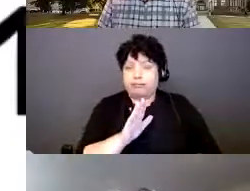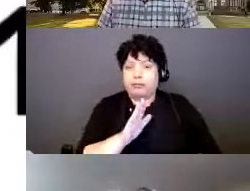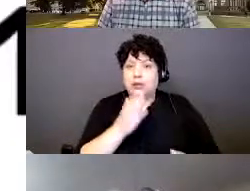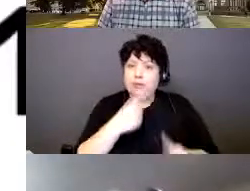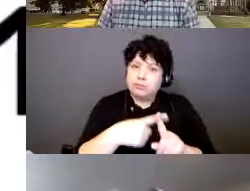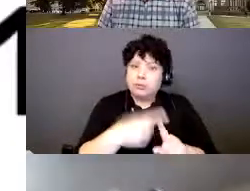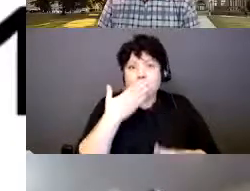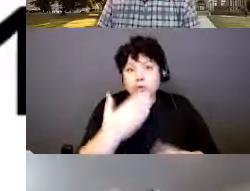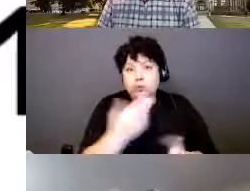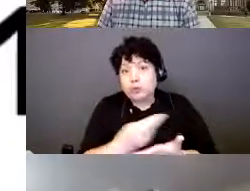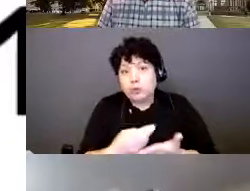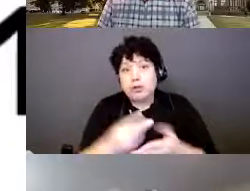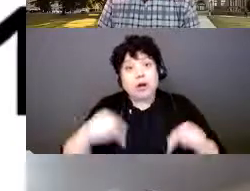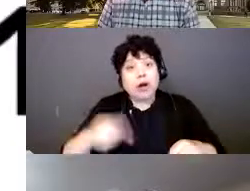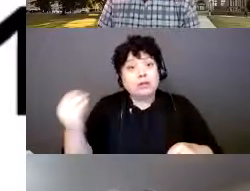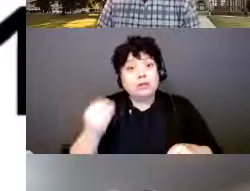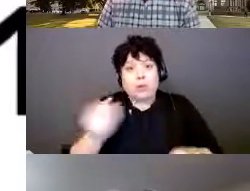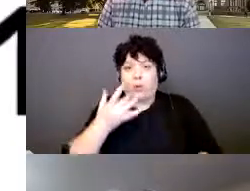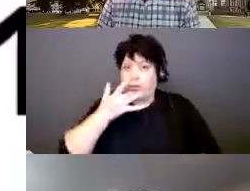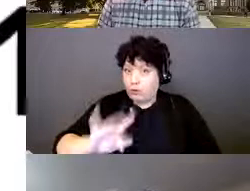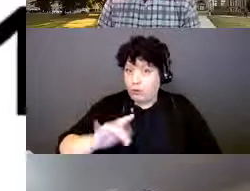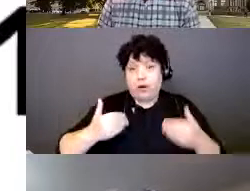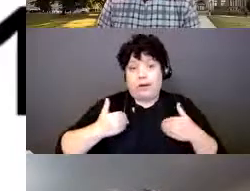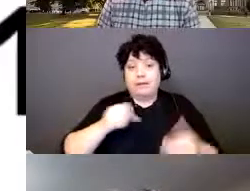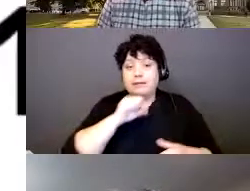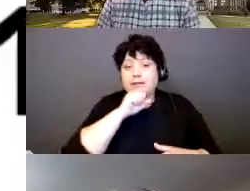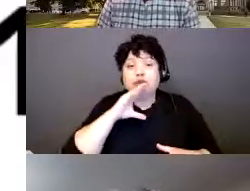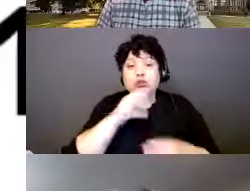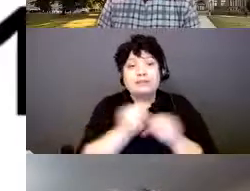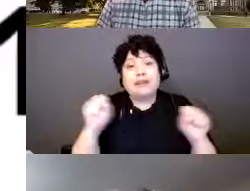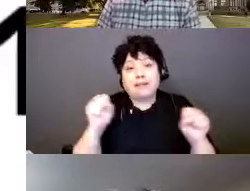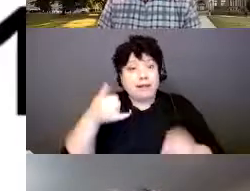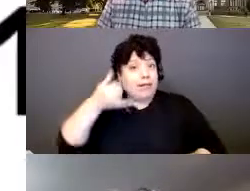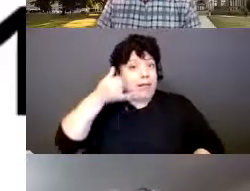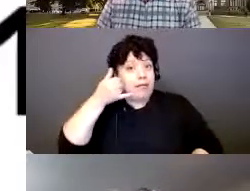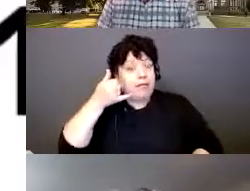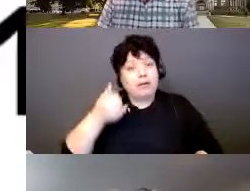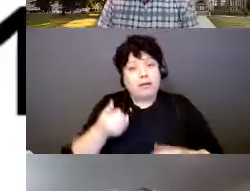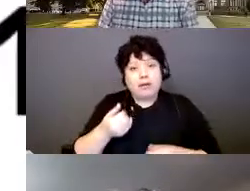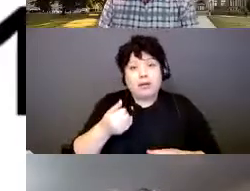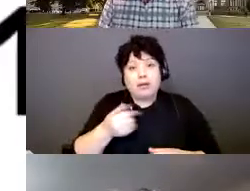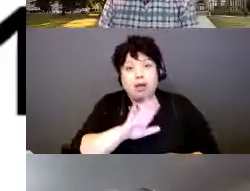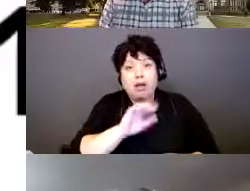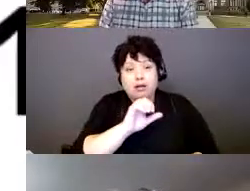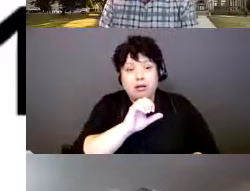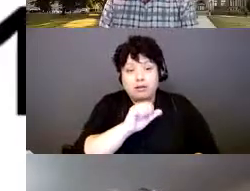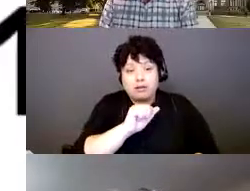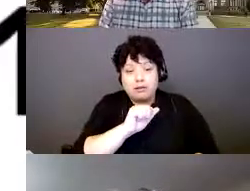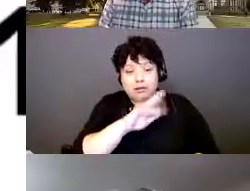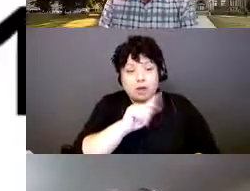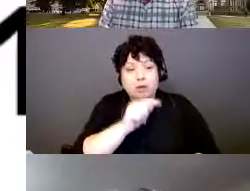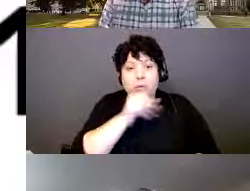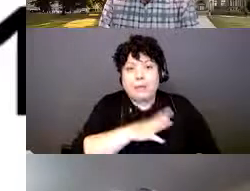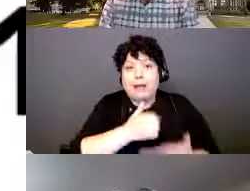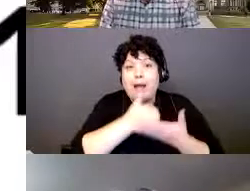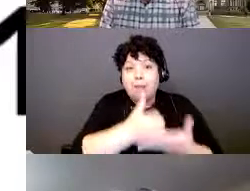We're lucky here in Ontario to have the Seniors Safety Line. It's managed by the Assaulted Women's Helpline,